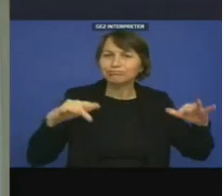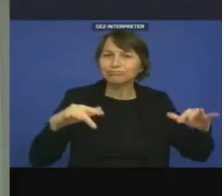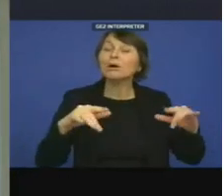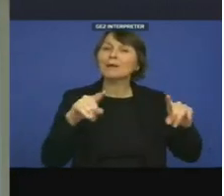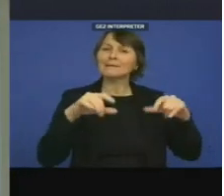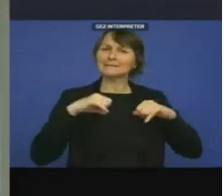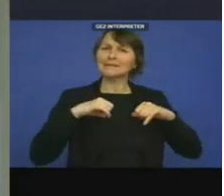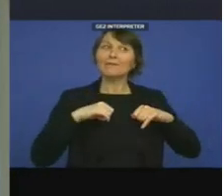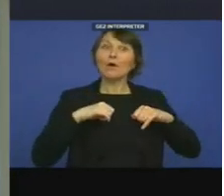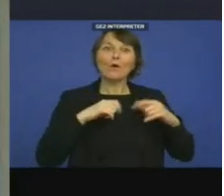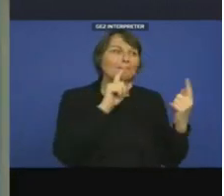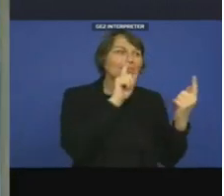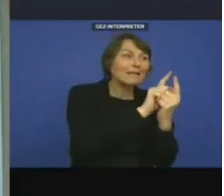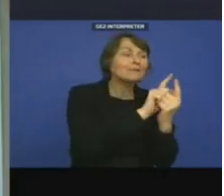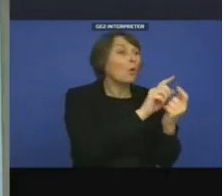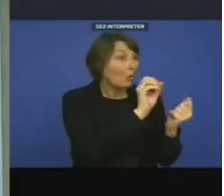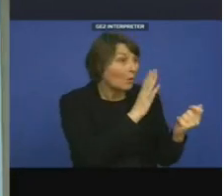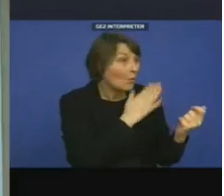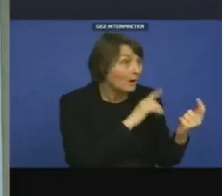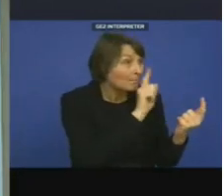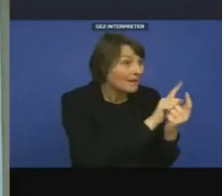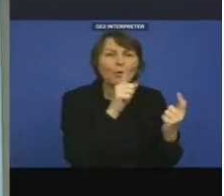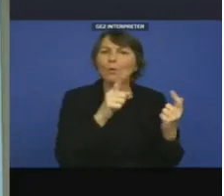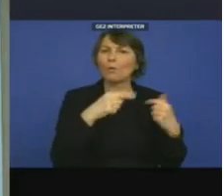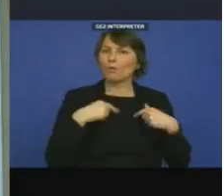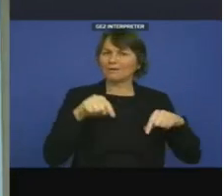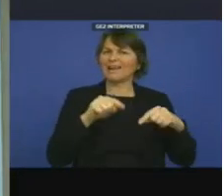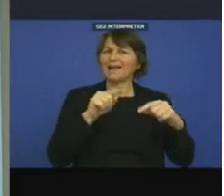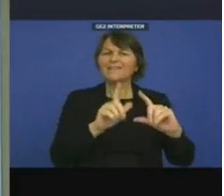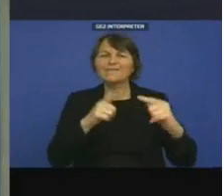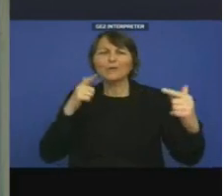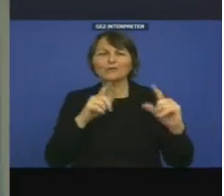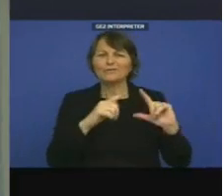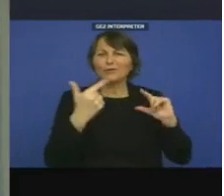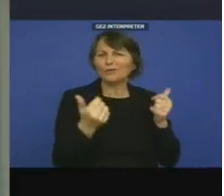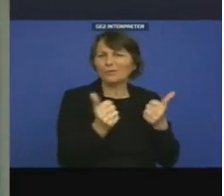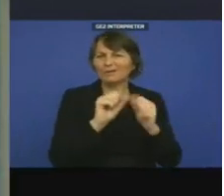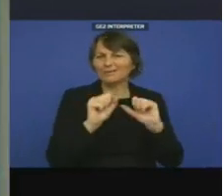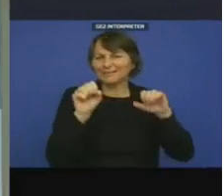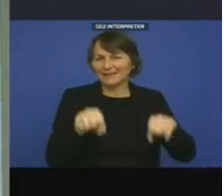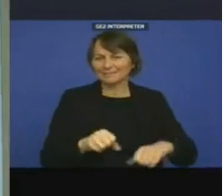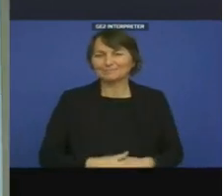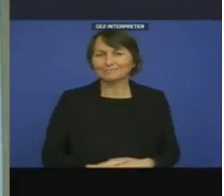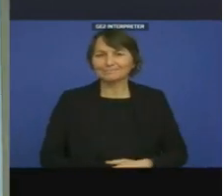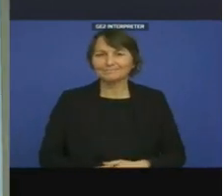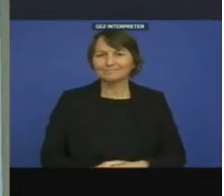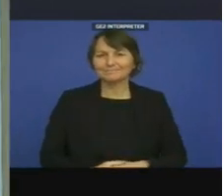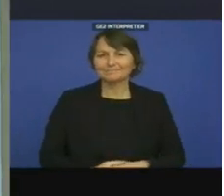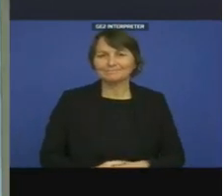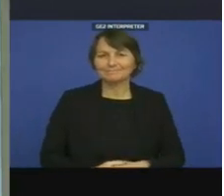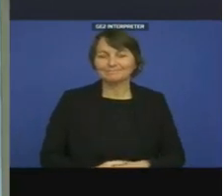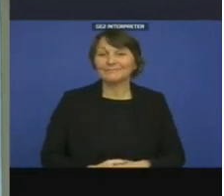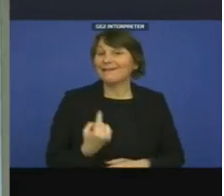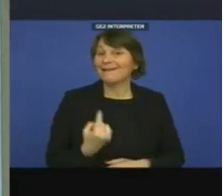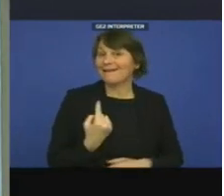of course virtual, with potential partners. Last year, around 12,000 messages were exchanged